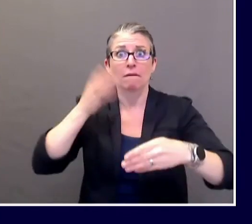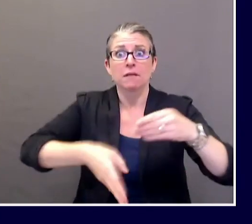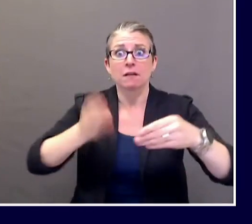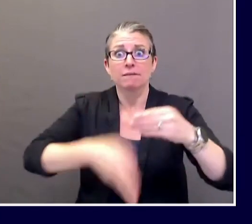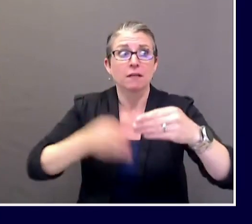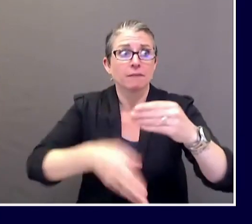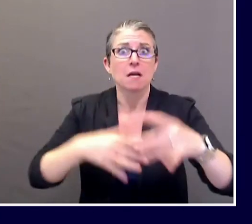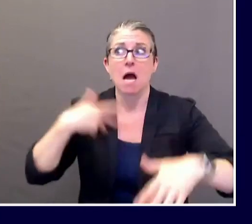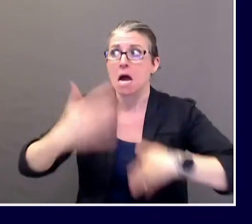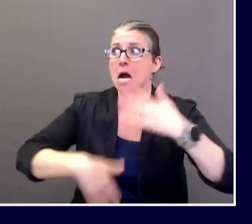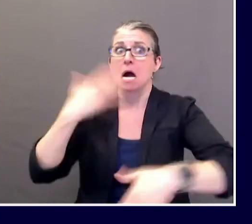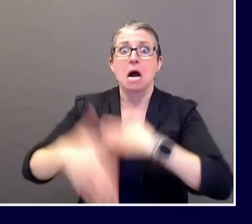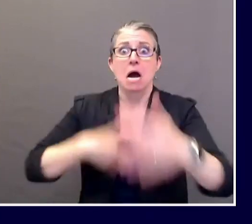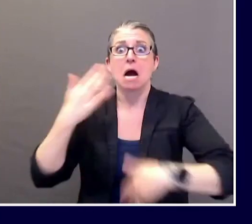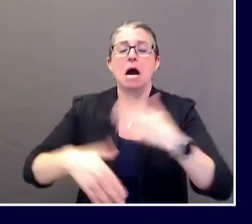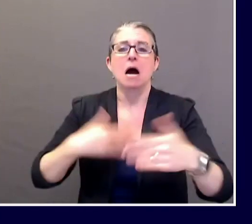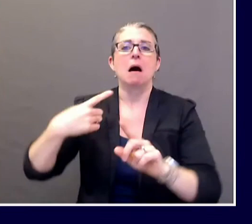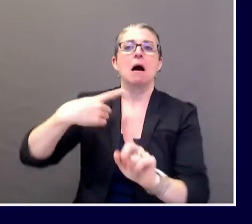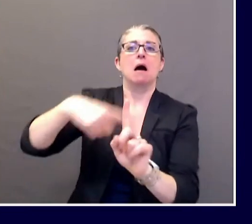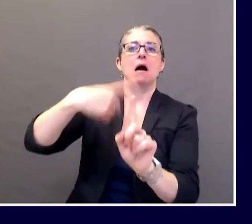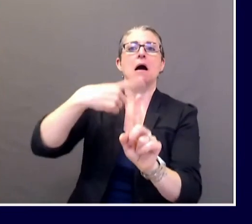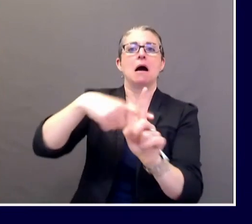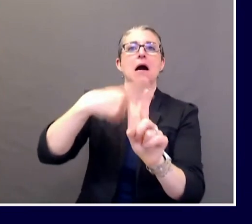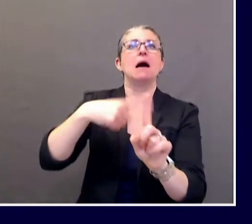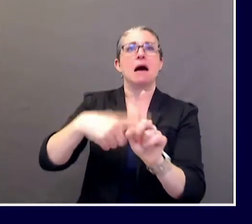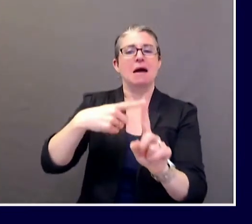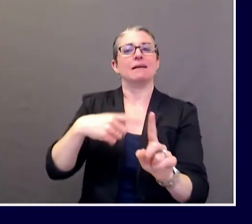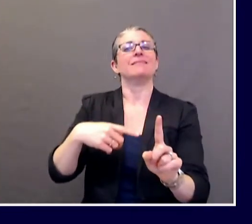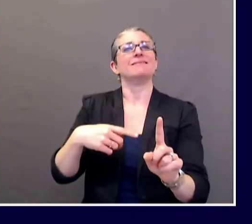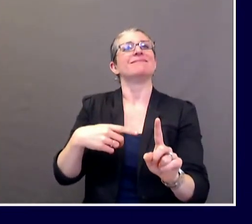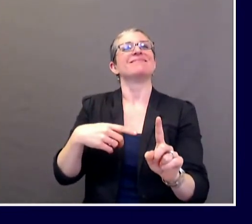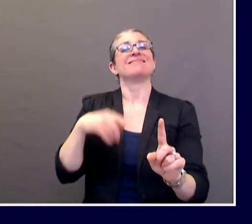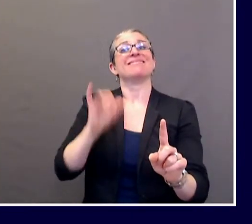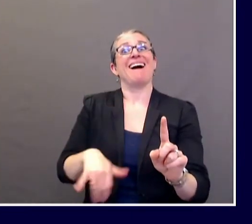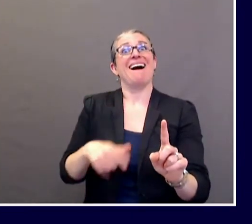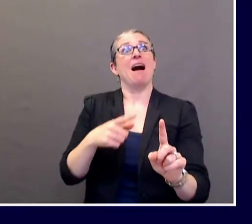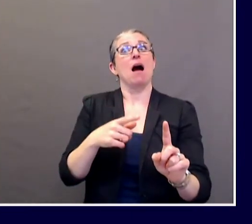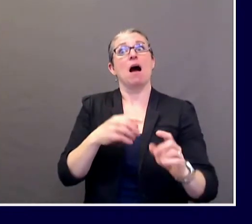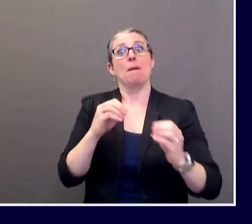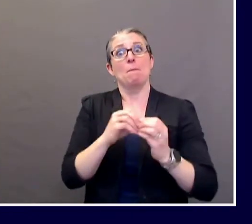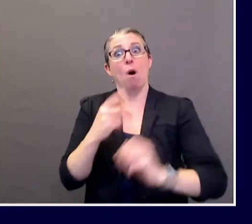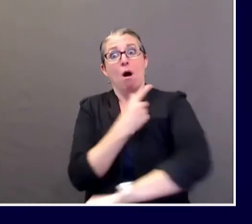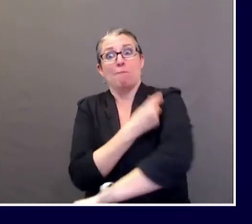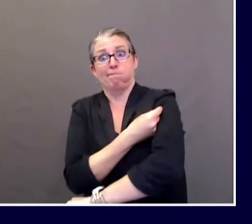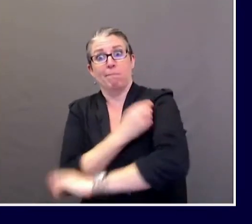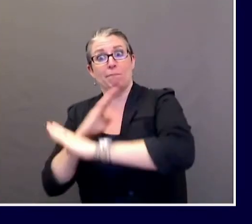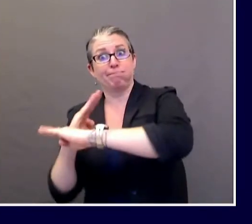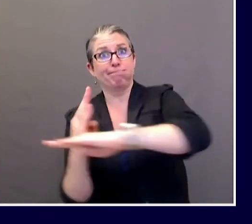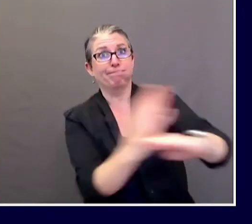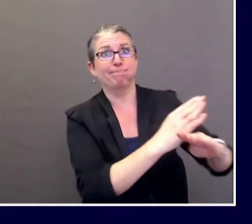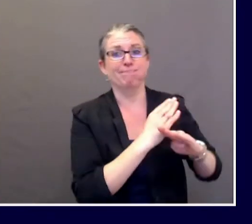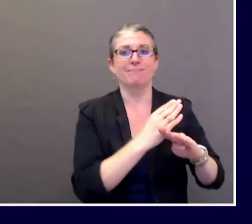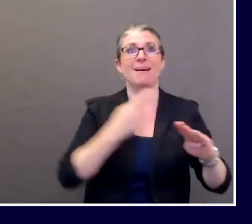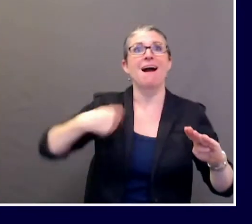pose a risk to someone here in Maine goes down commensurately. So with that, I'd like to turn things over to Commissioner Lambrou